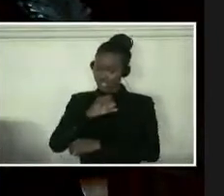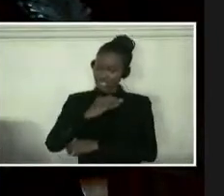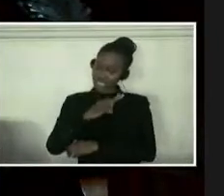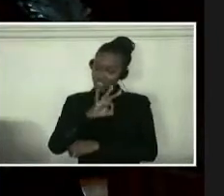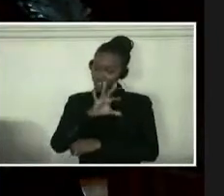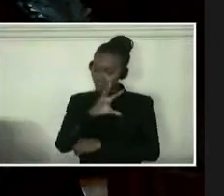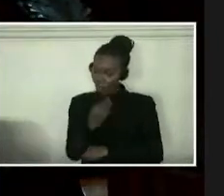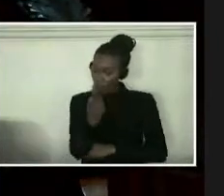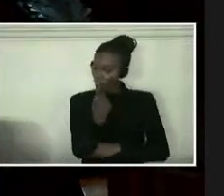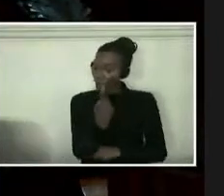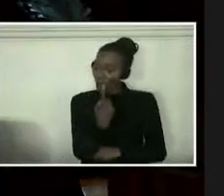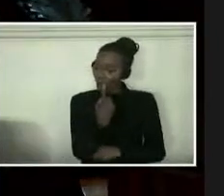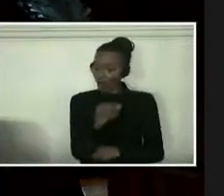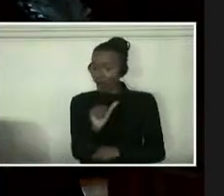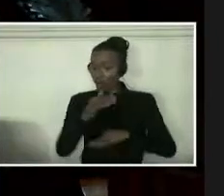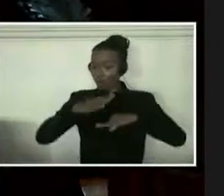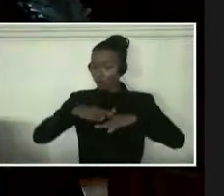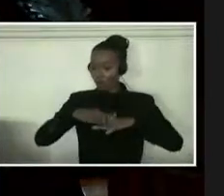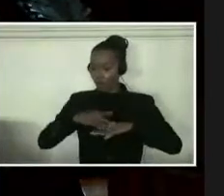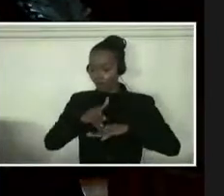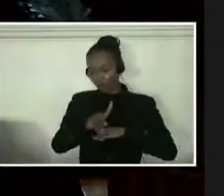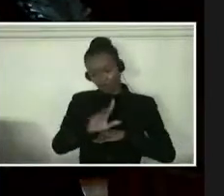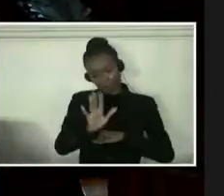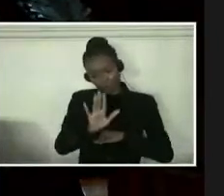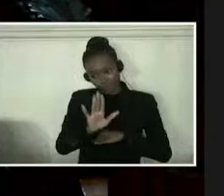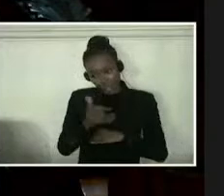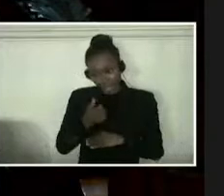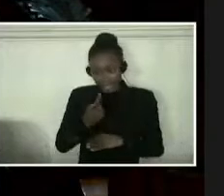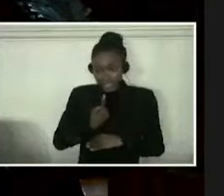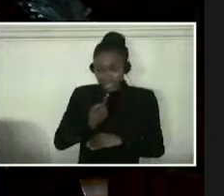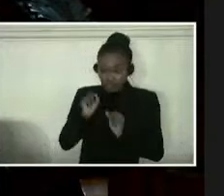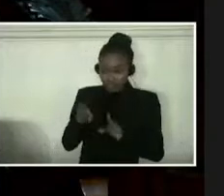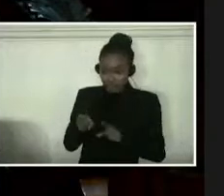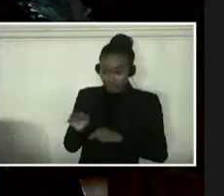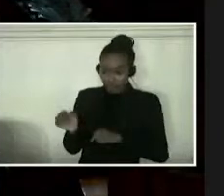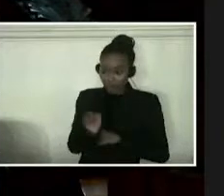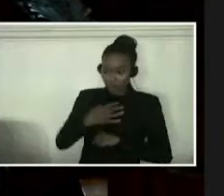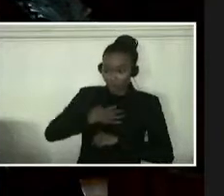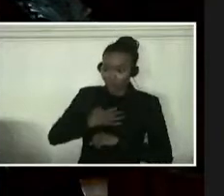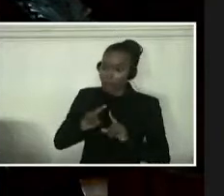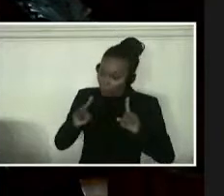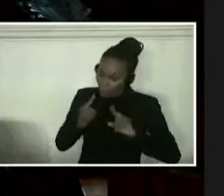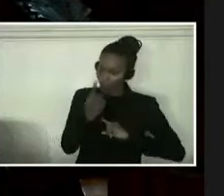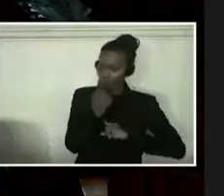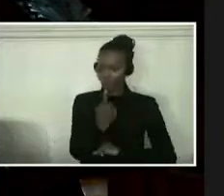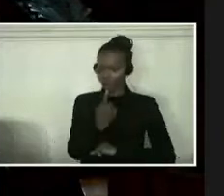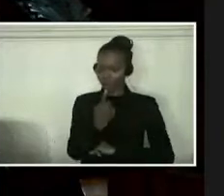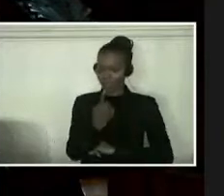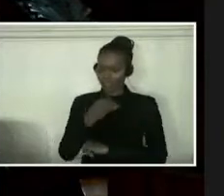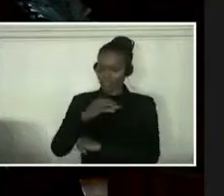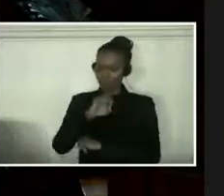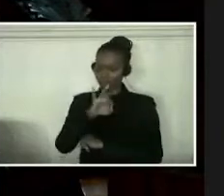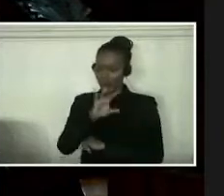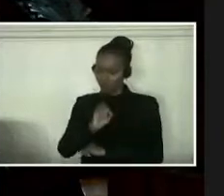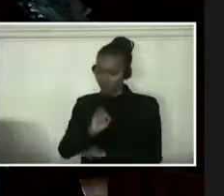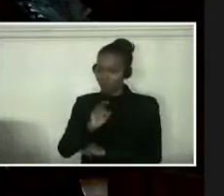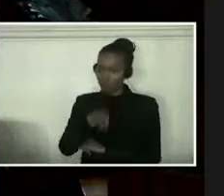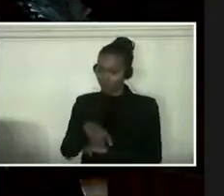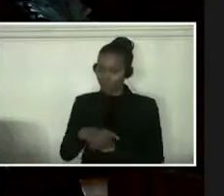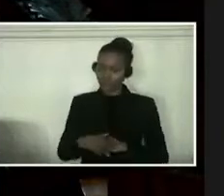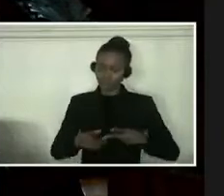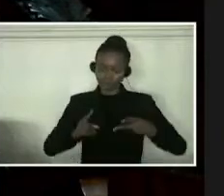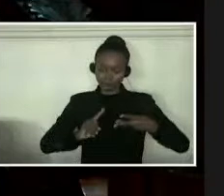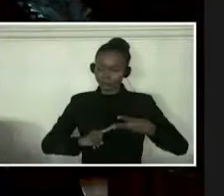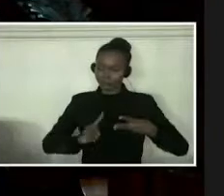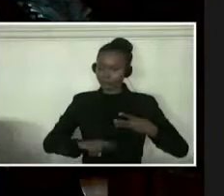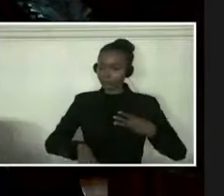new zealand or water in these two particular facilities on doctor priscilla isa mhm memorial hospital